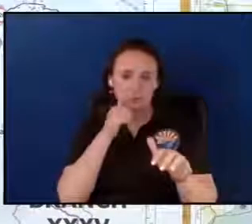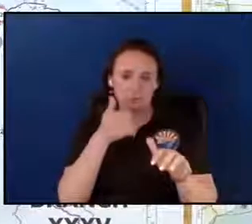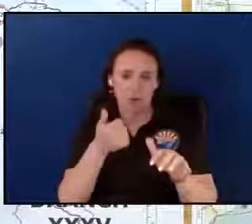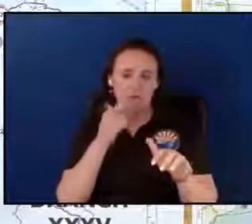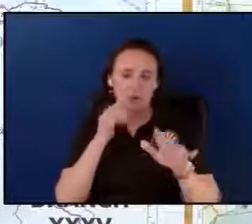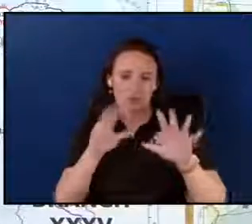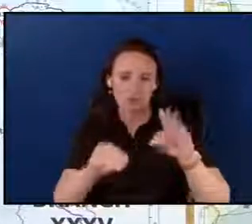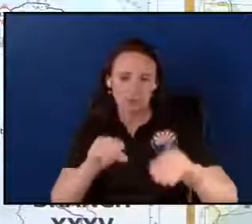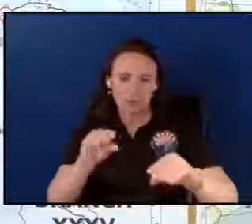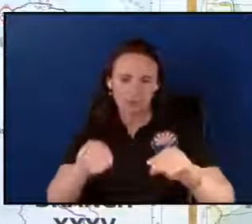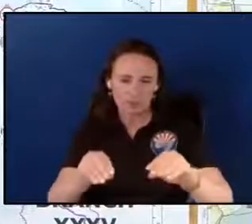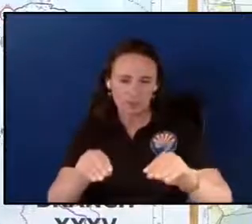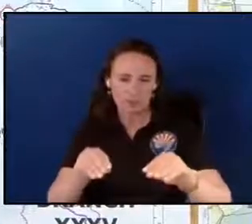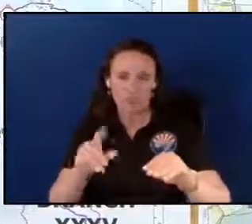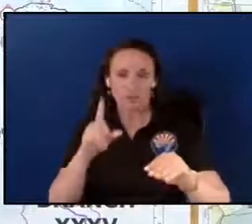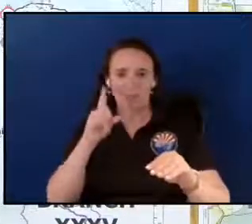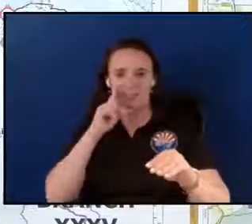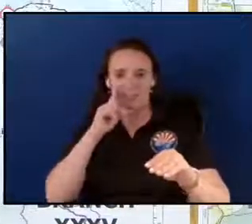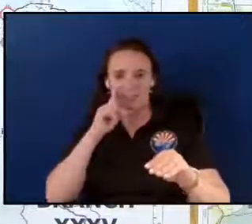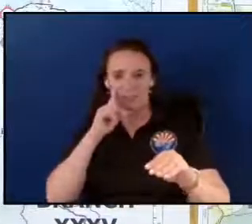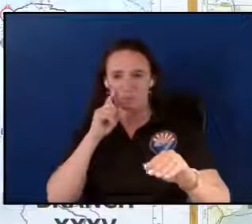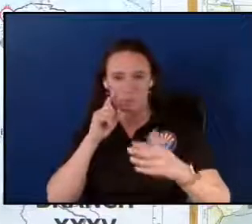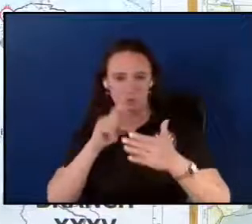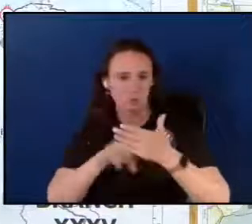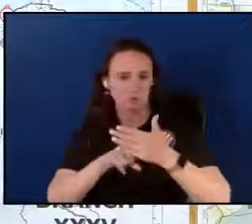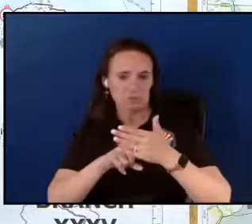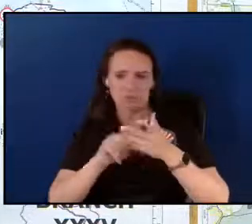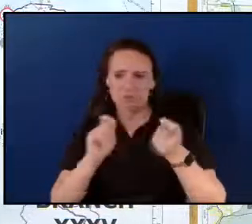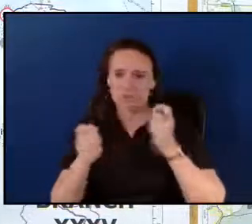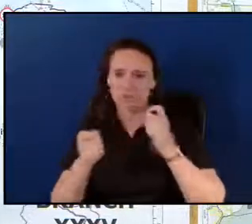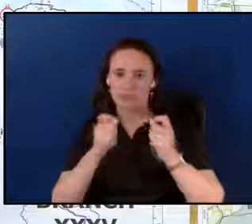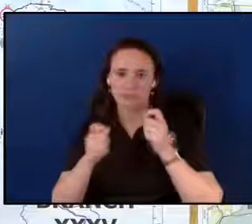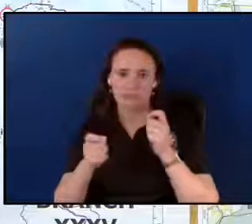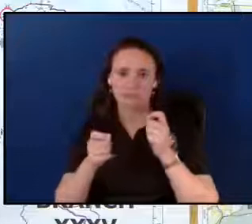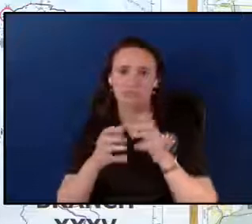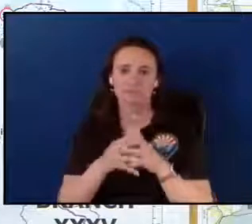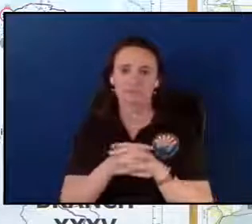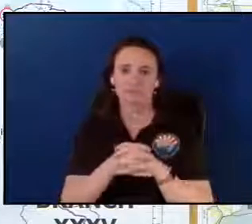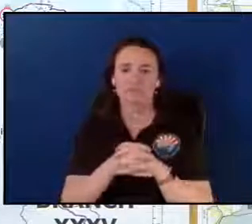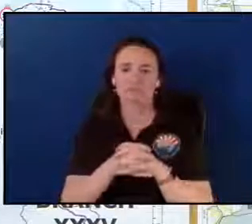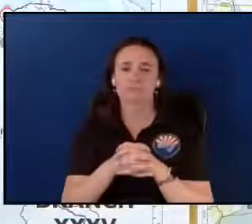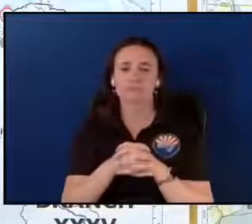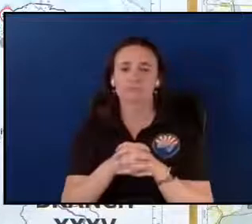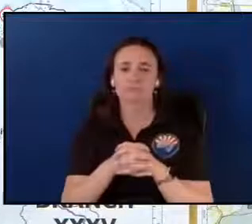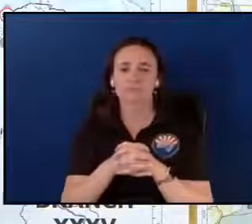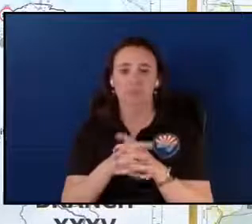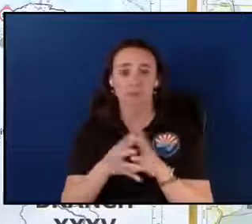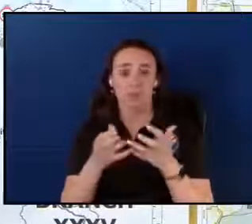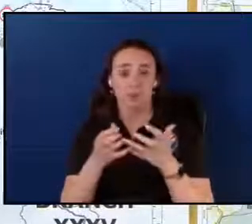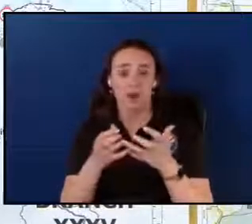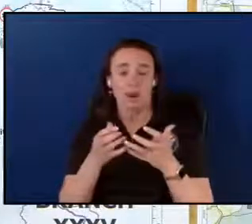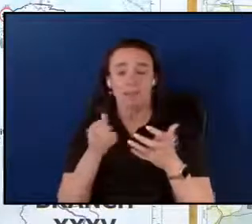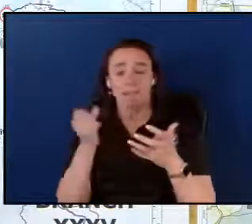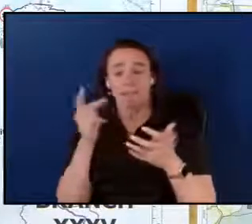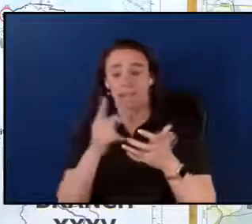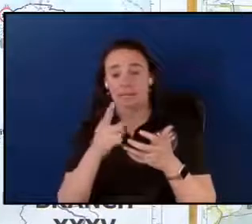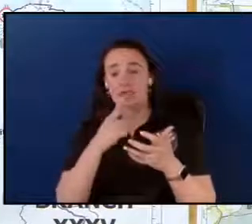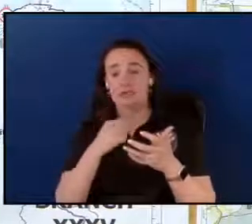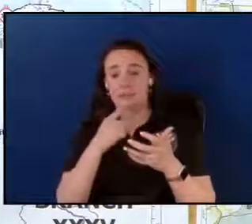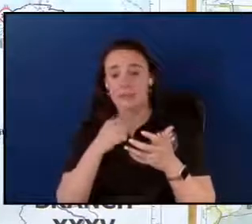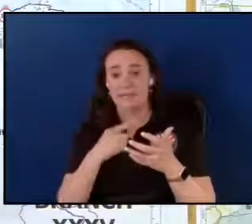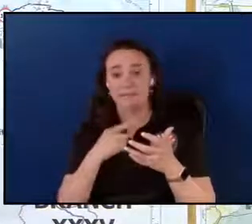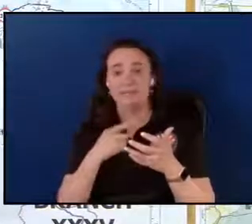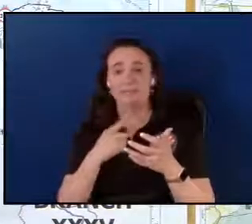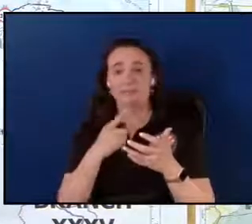don't think we're going to see any changes in there. The changes I want to see is back to red, and then the red